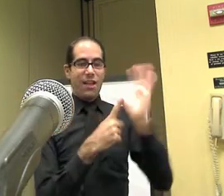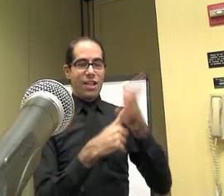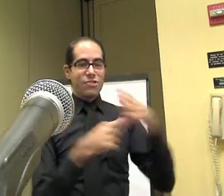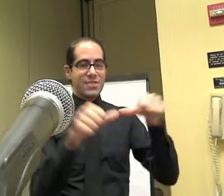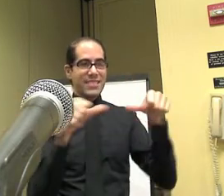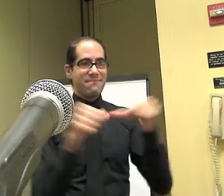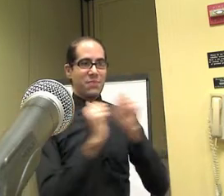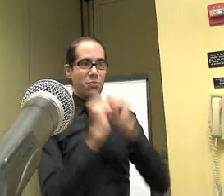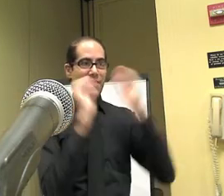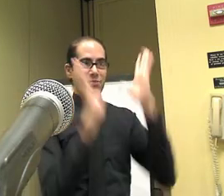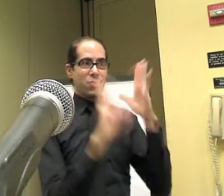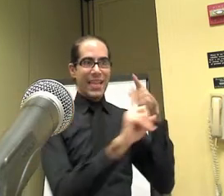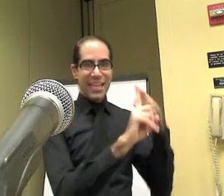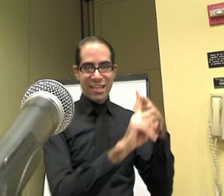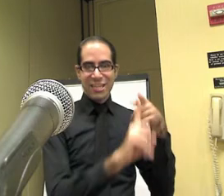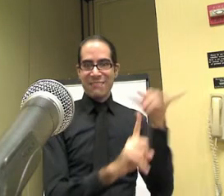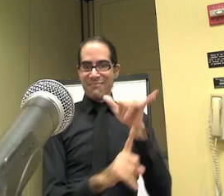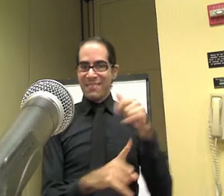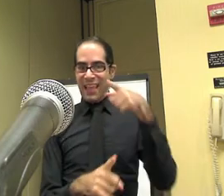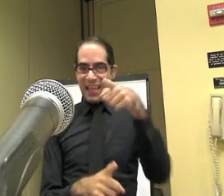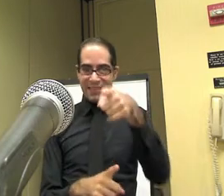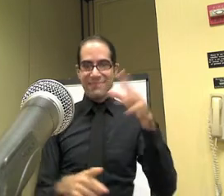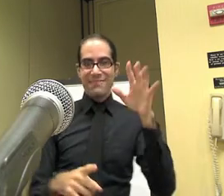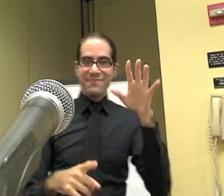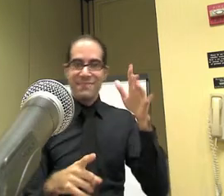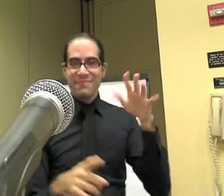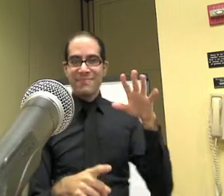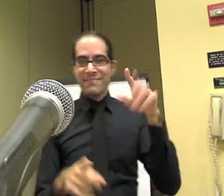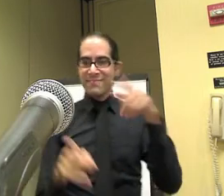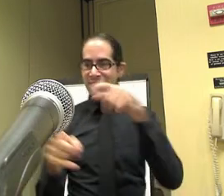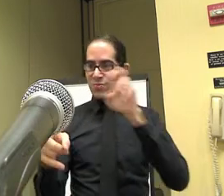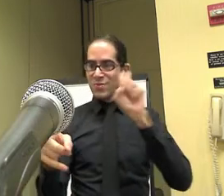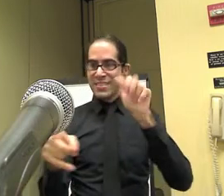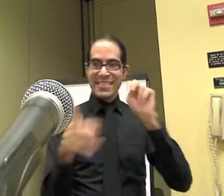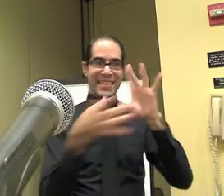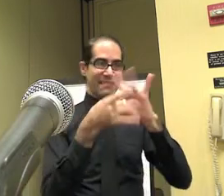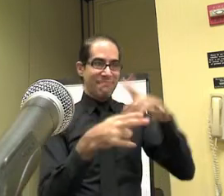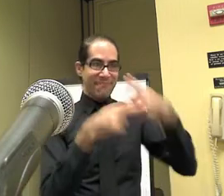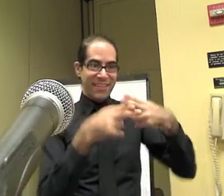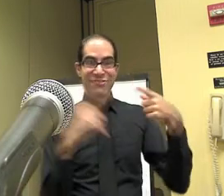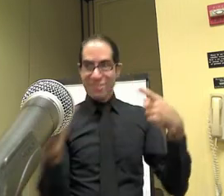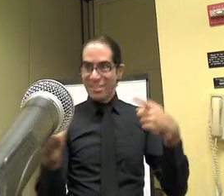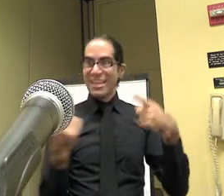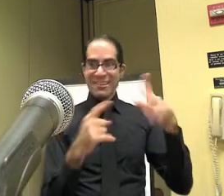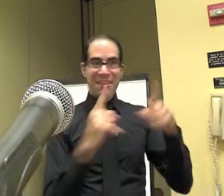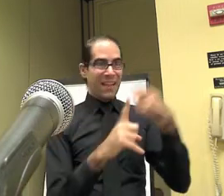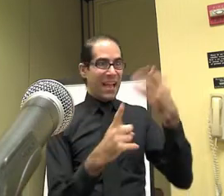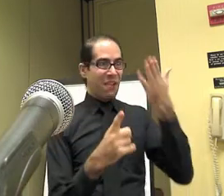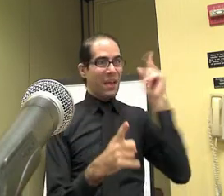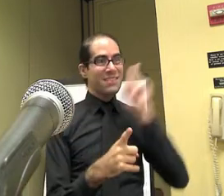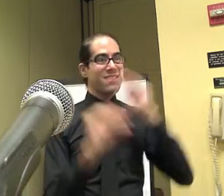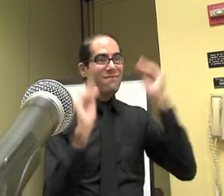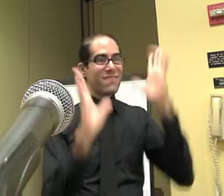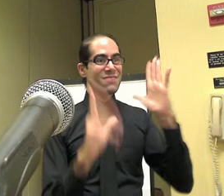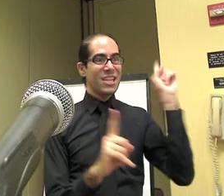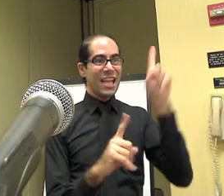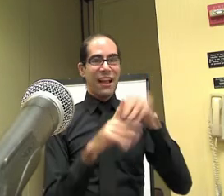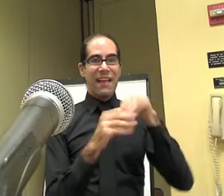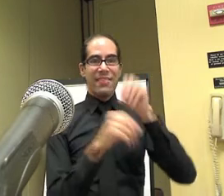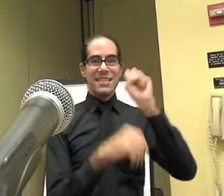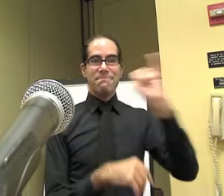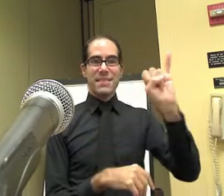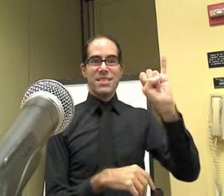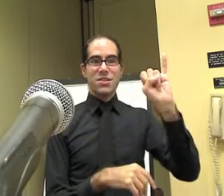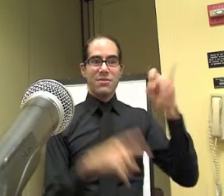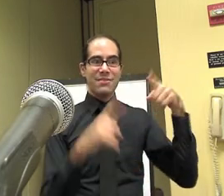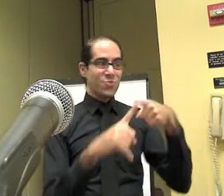language communication and shared cultural space with an educator who speaks the same language you do. And it's like Susan was talking about, if